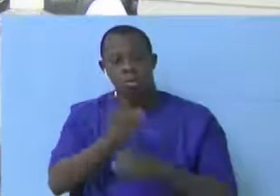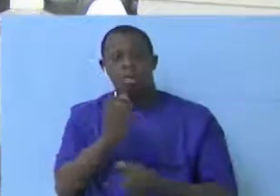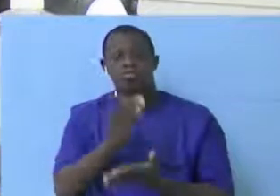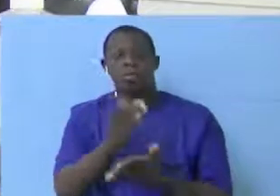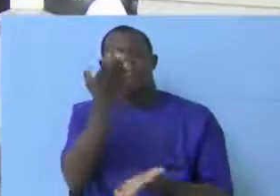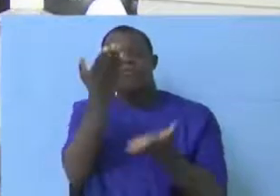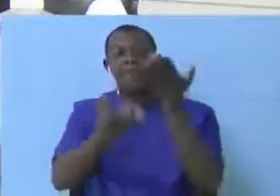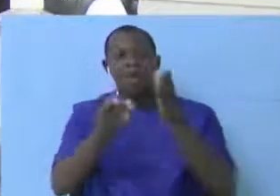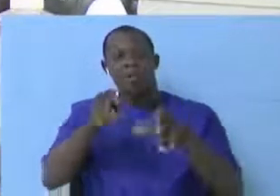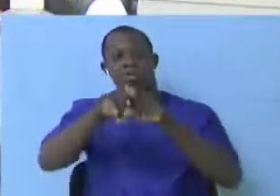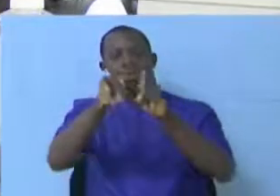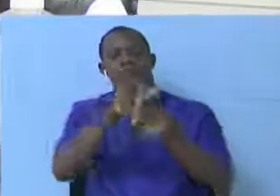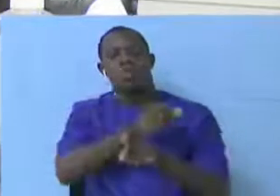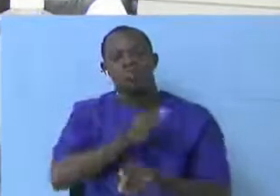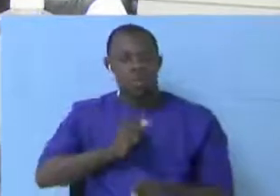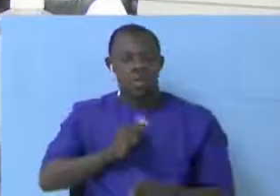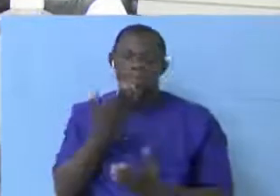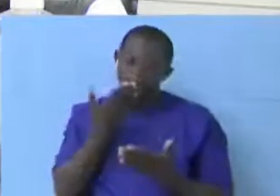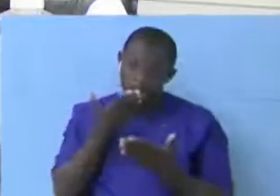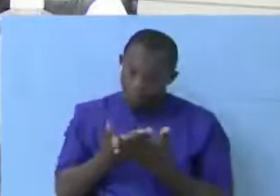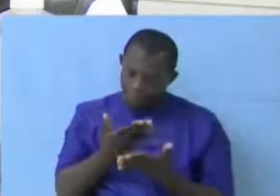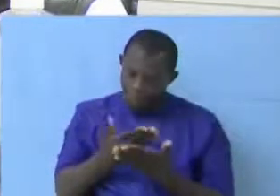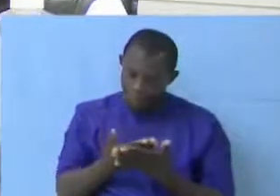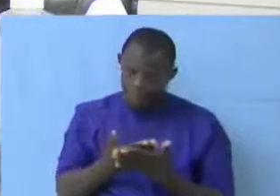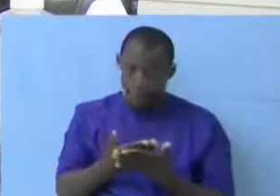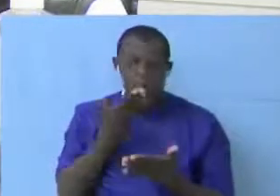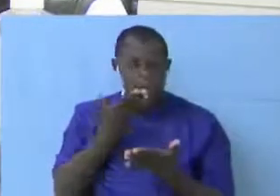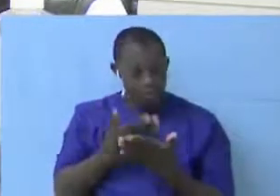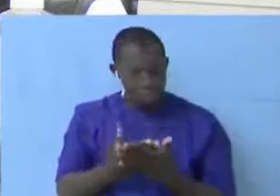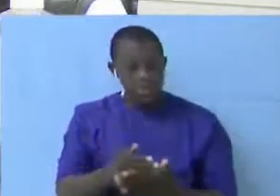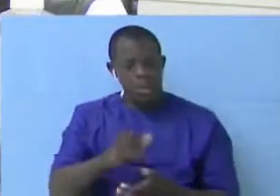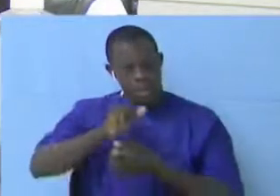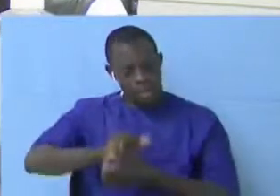So please keep Buba with your guards. That